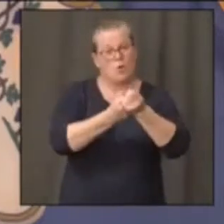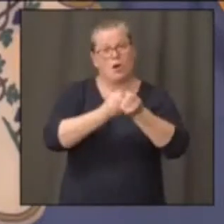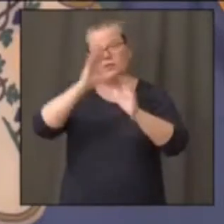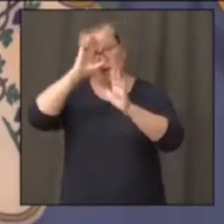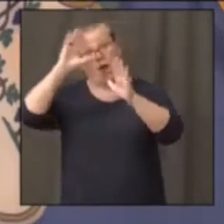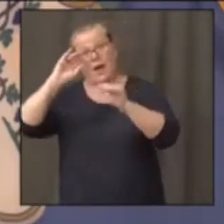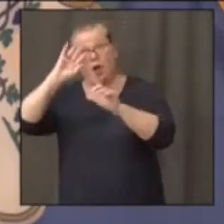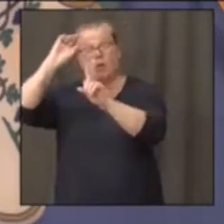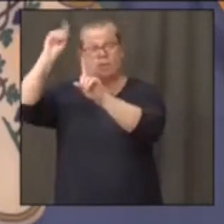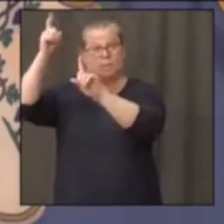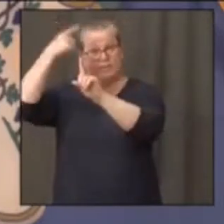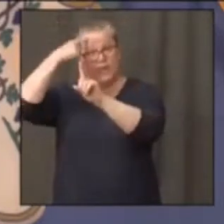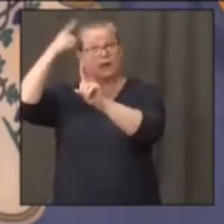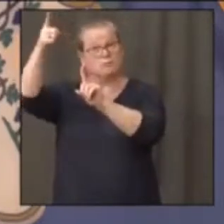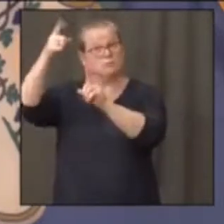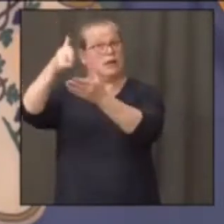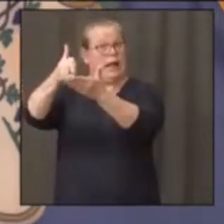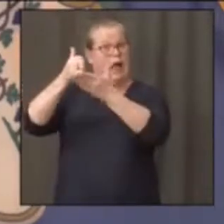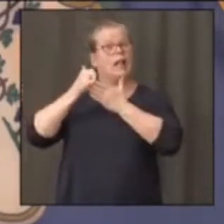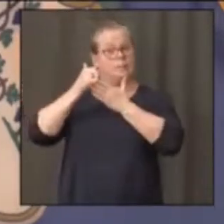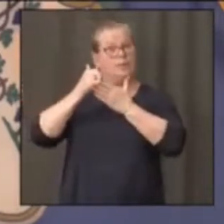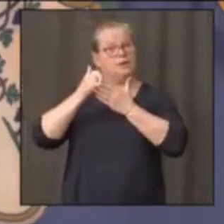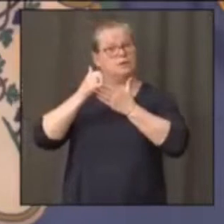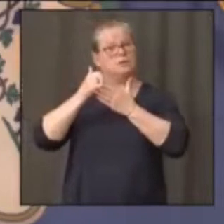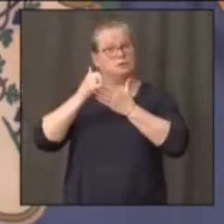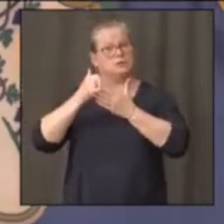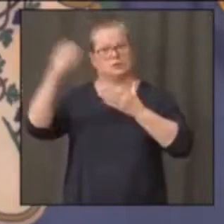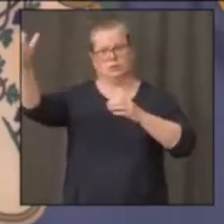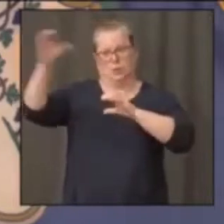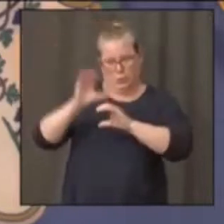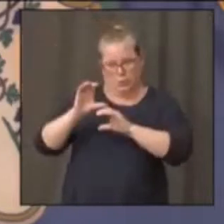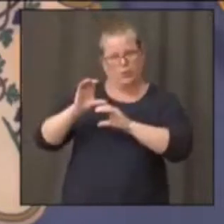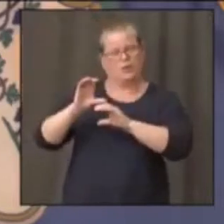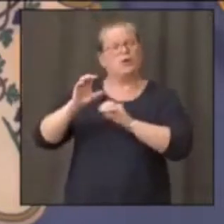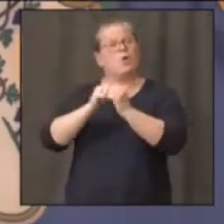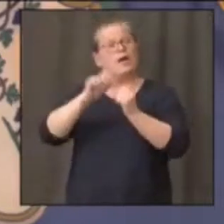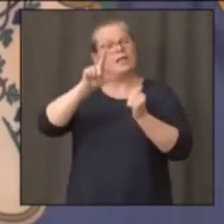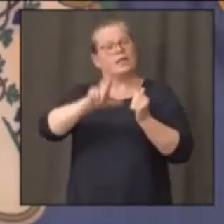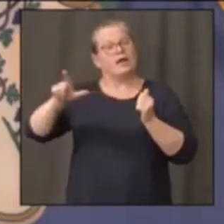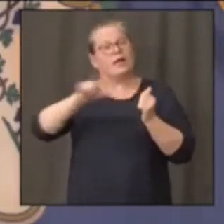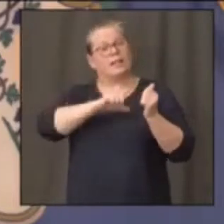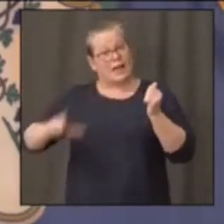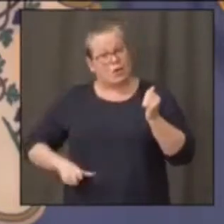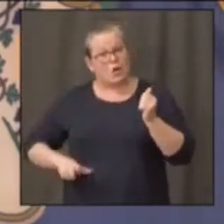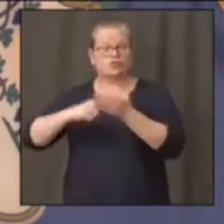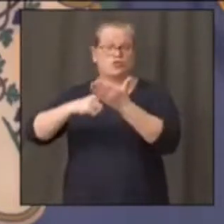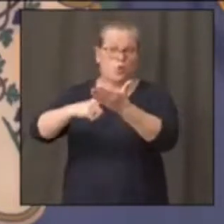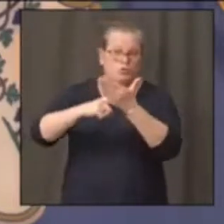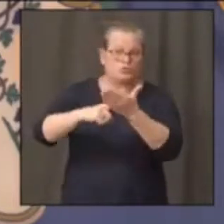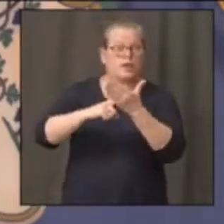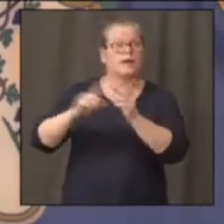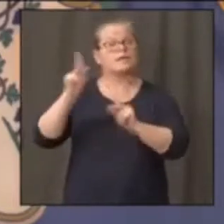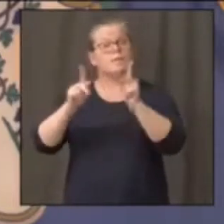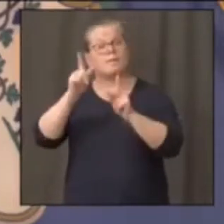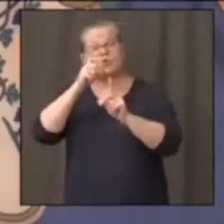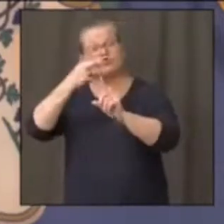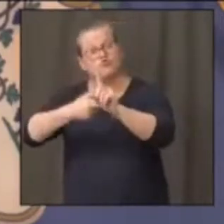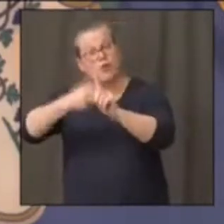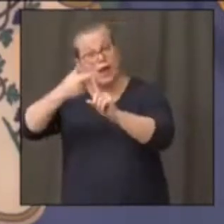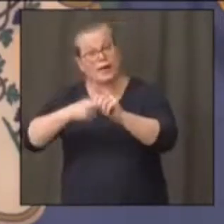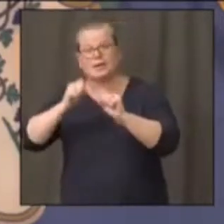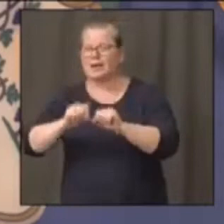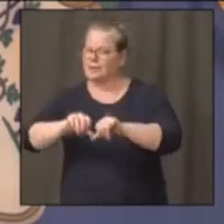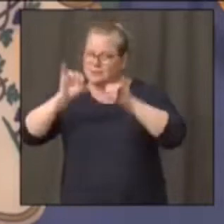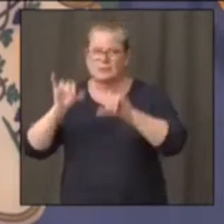that several-fold so we can negotiate with the landlords who can find a way for their tenants to be able to continue to stay right where they